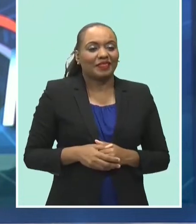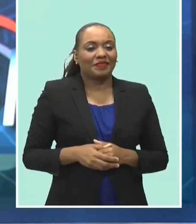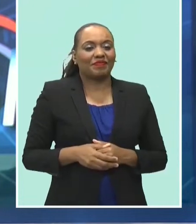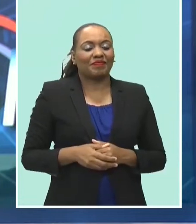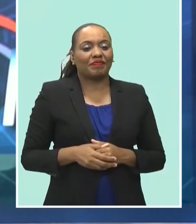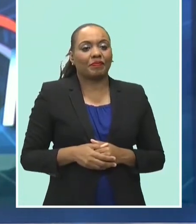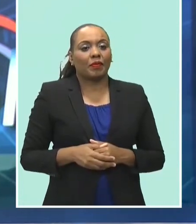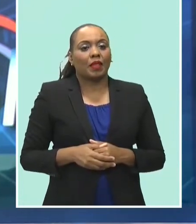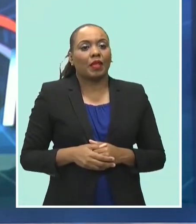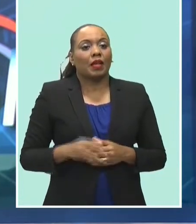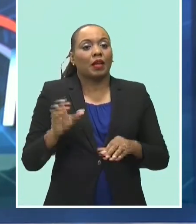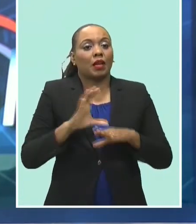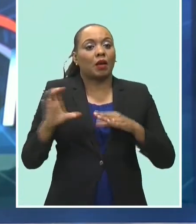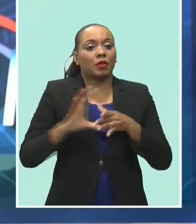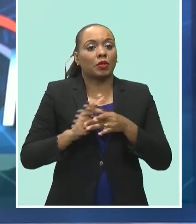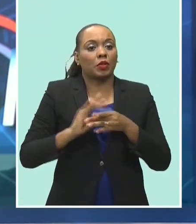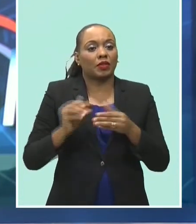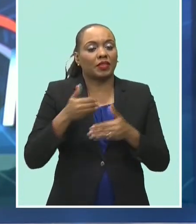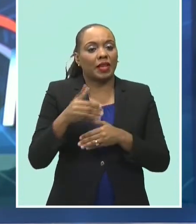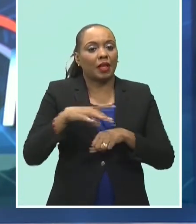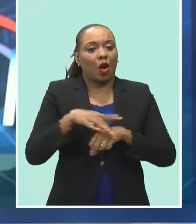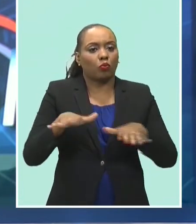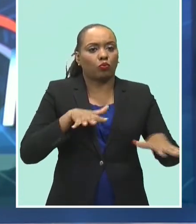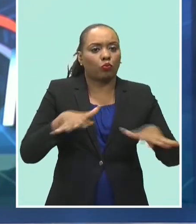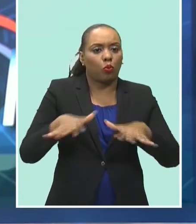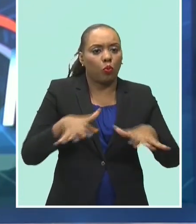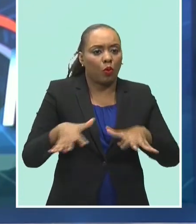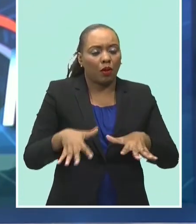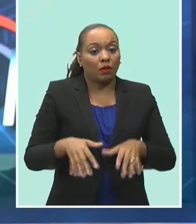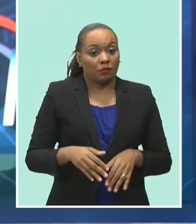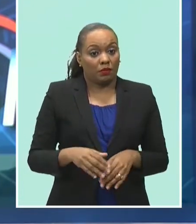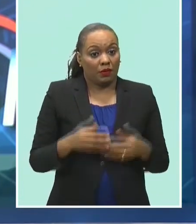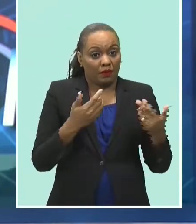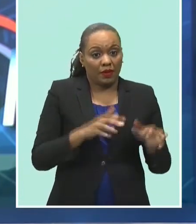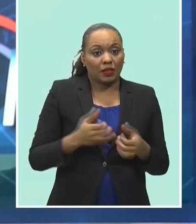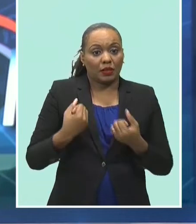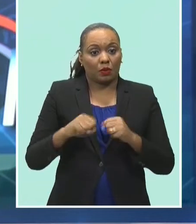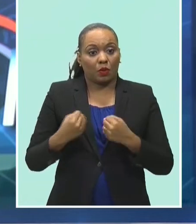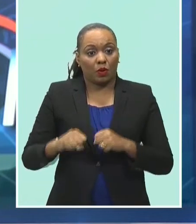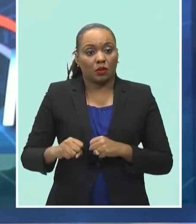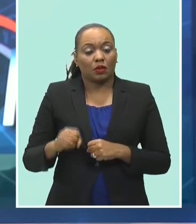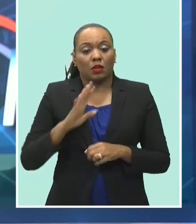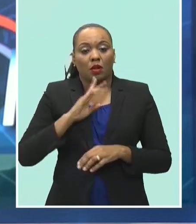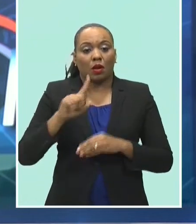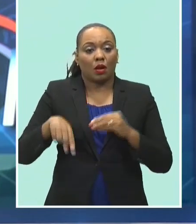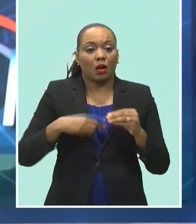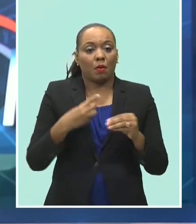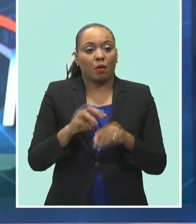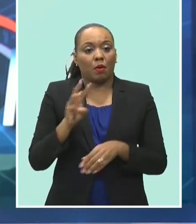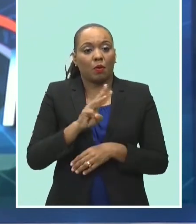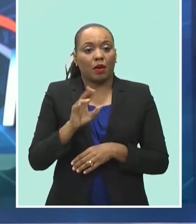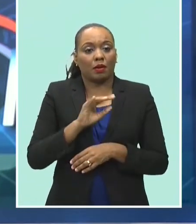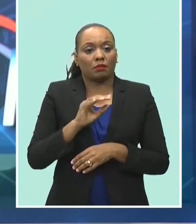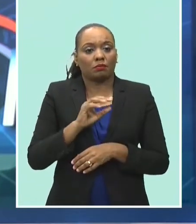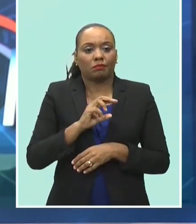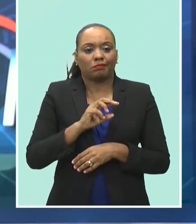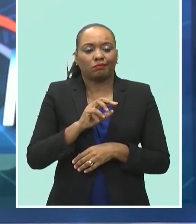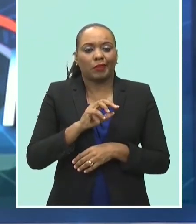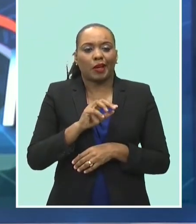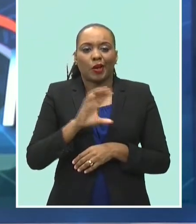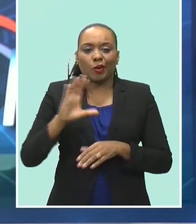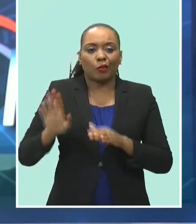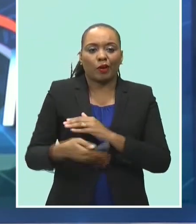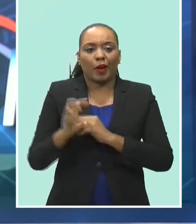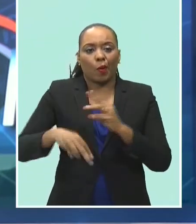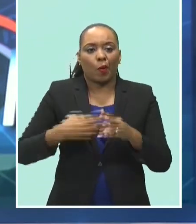Still to come, a massive earthquake rocks several Caribbean countries. Then a bit later in sports, one team is through to the semis of the Under-19 Cricket World Cup. But